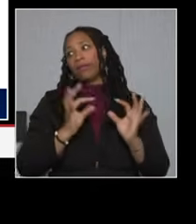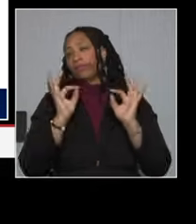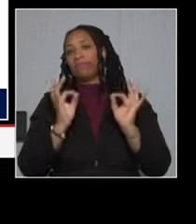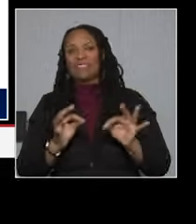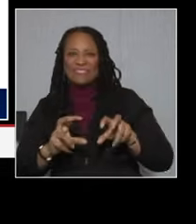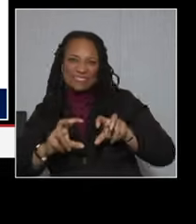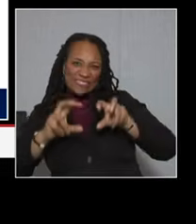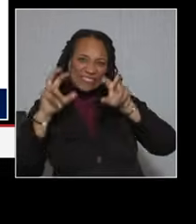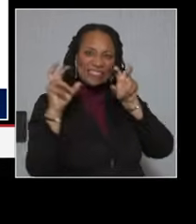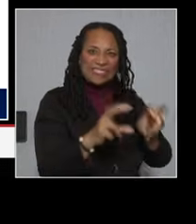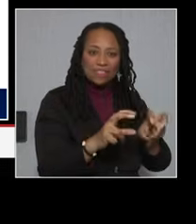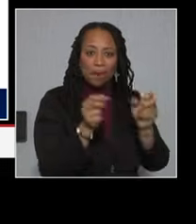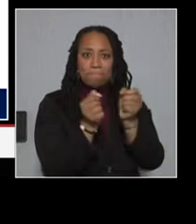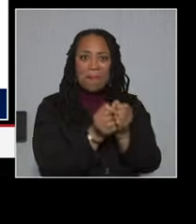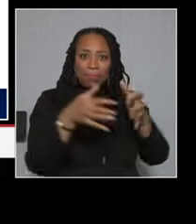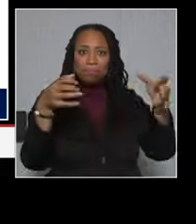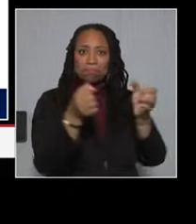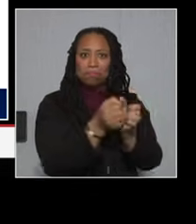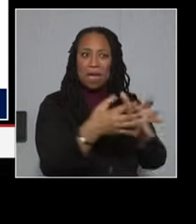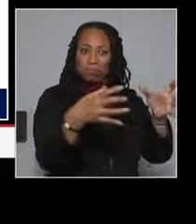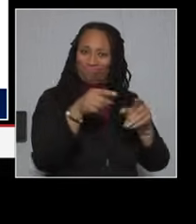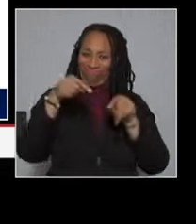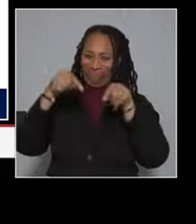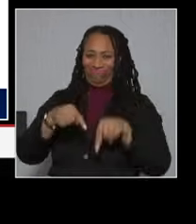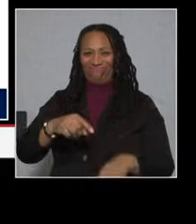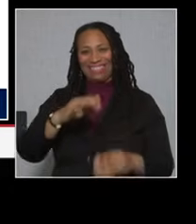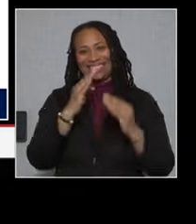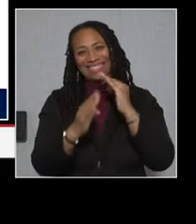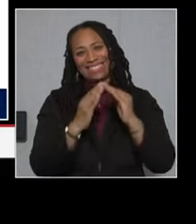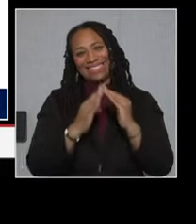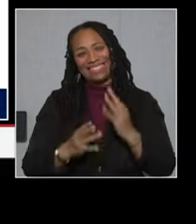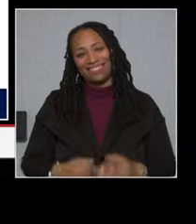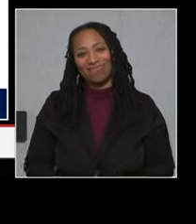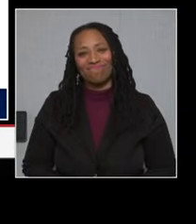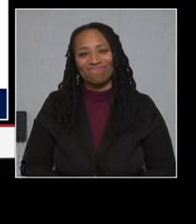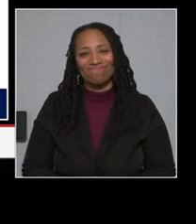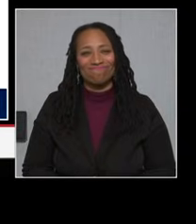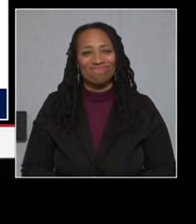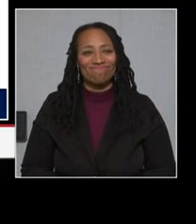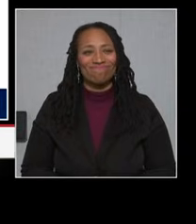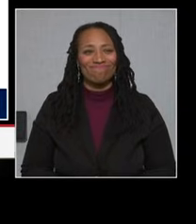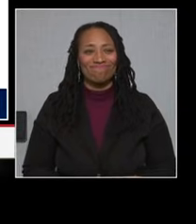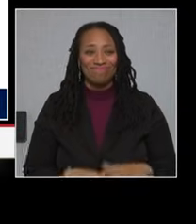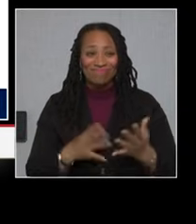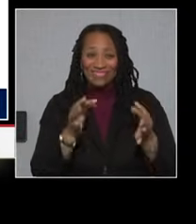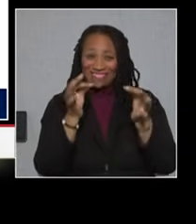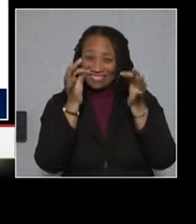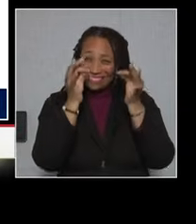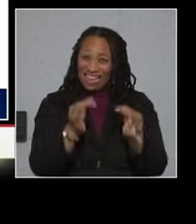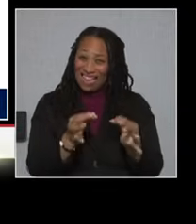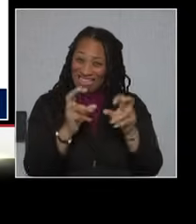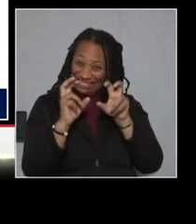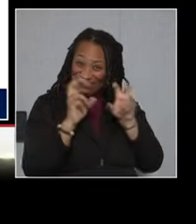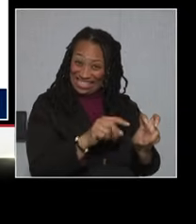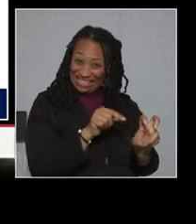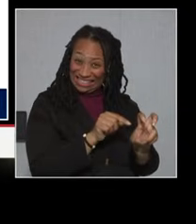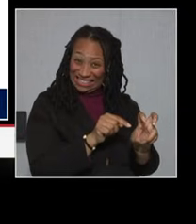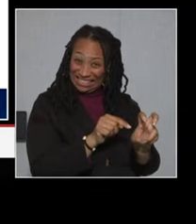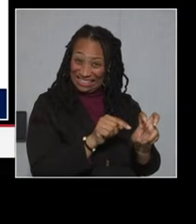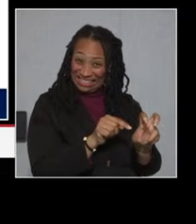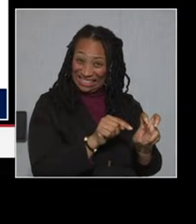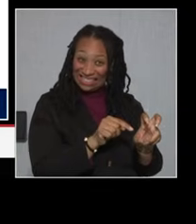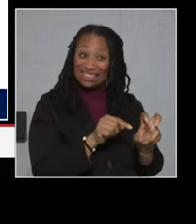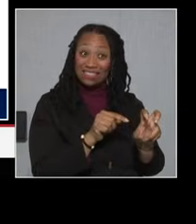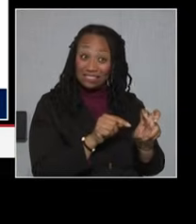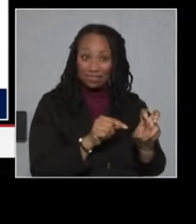an urban experience that has anchored downtown as the heart of our city's entertainment center. And the Commander Stadium